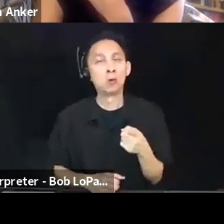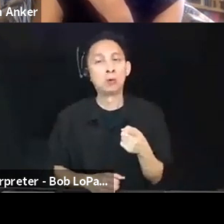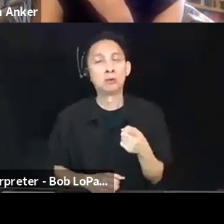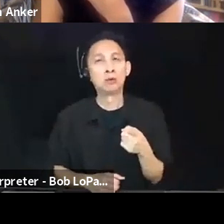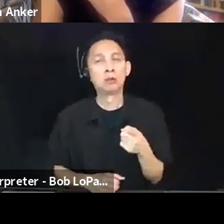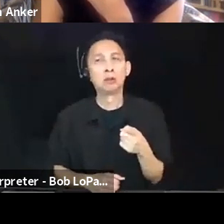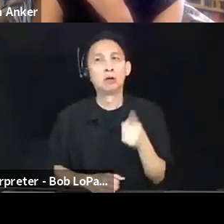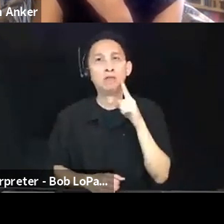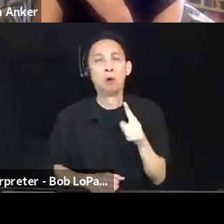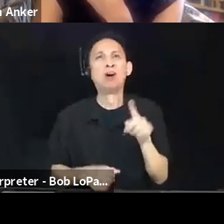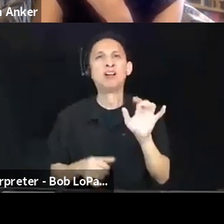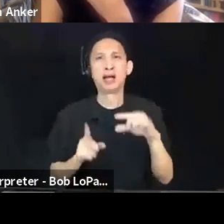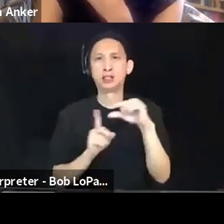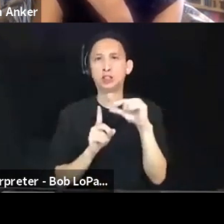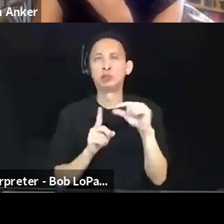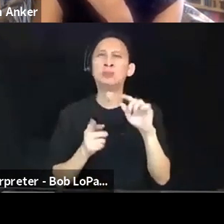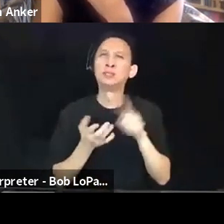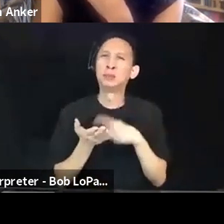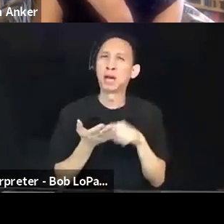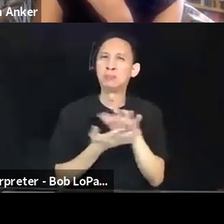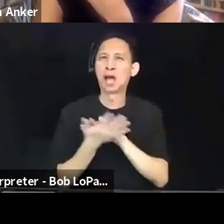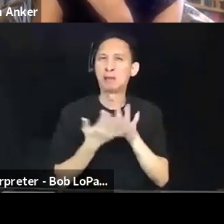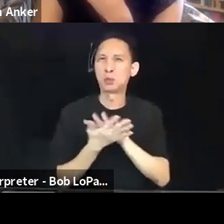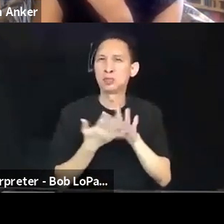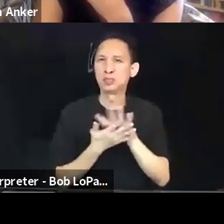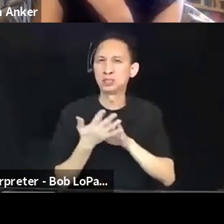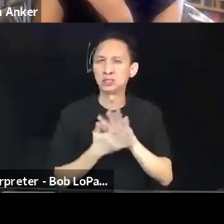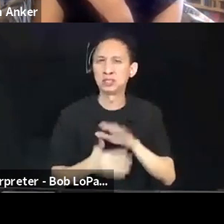too, the term